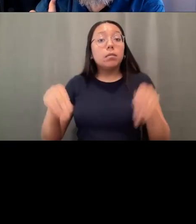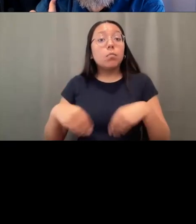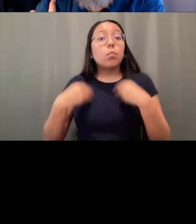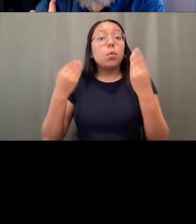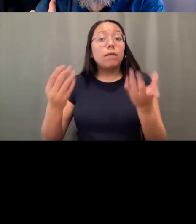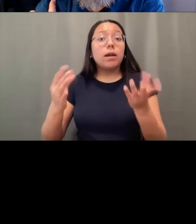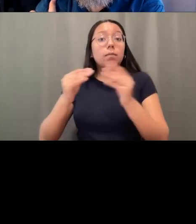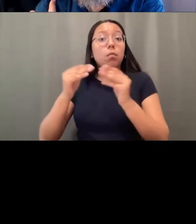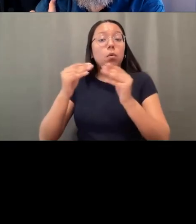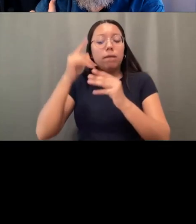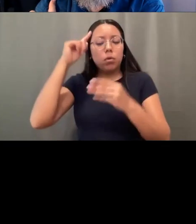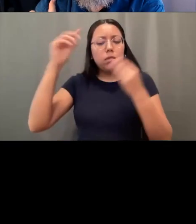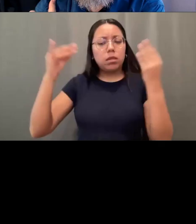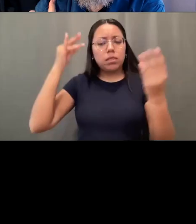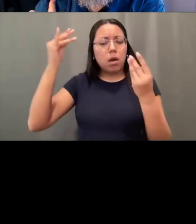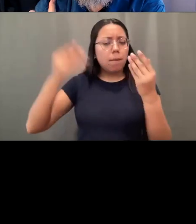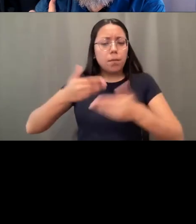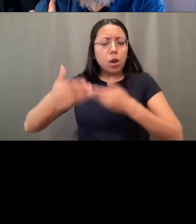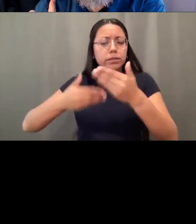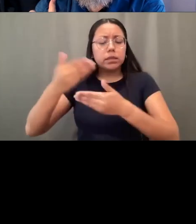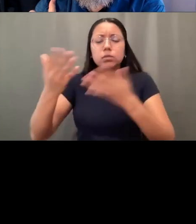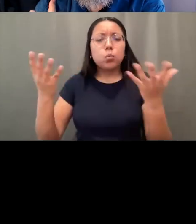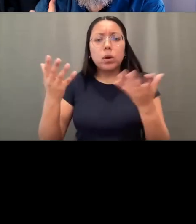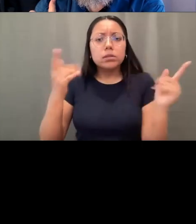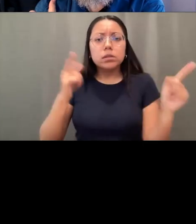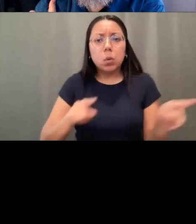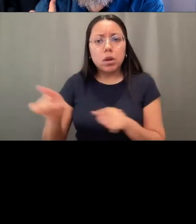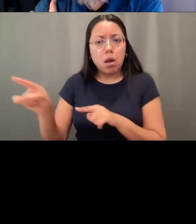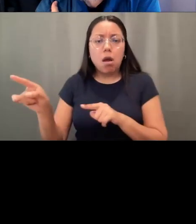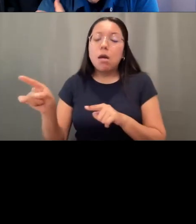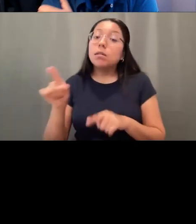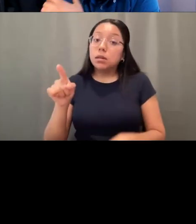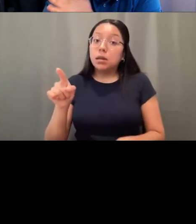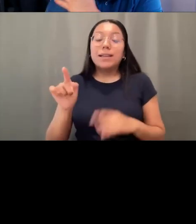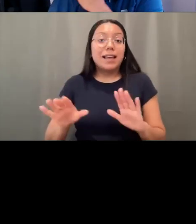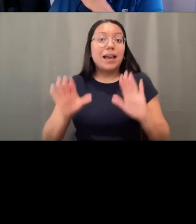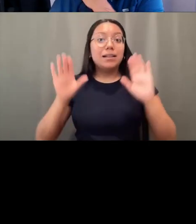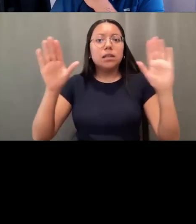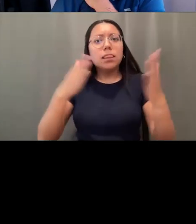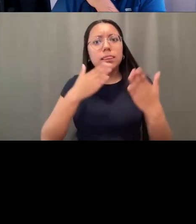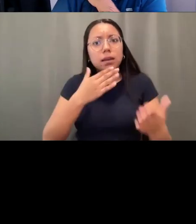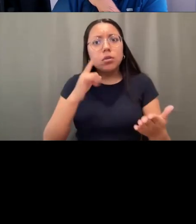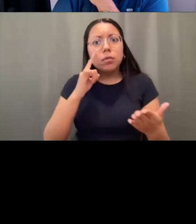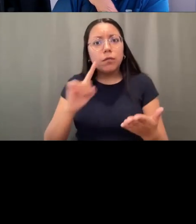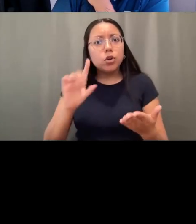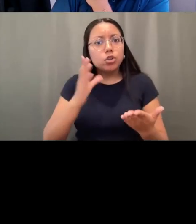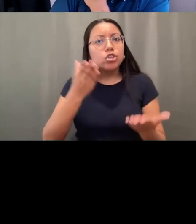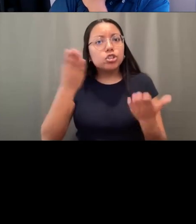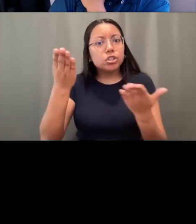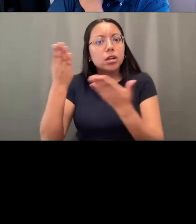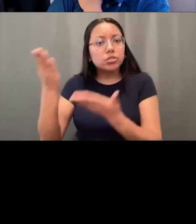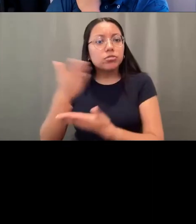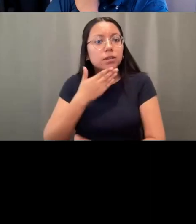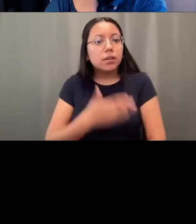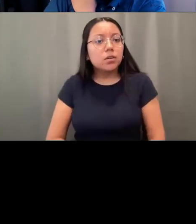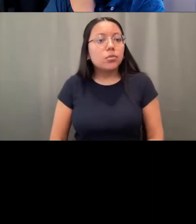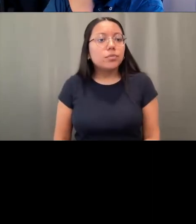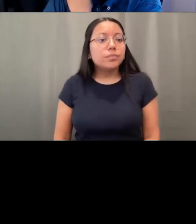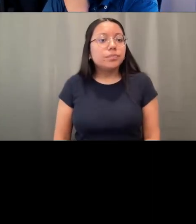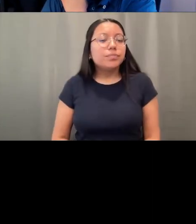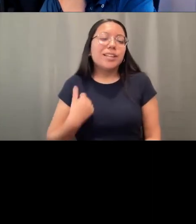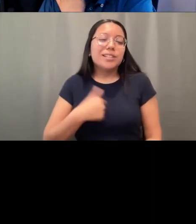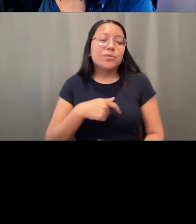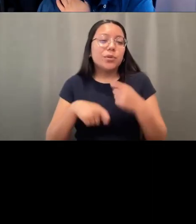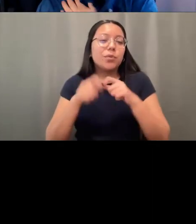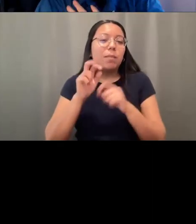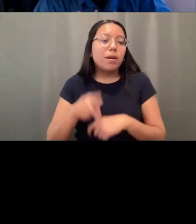options? Exactly. Yeah, those are excellent. Thank you for all those suggestions. As we wrap up today, I